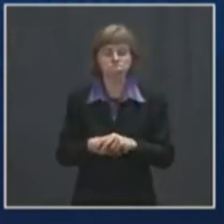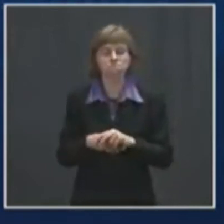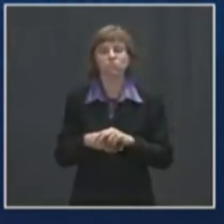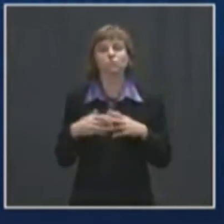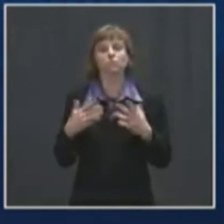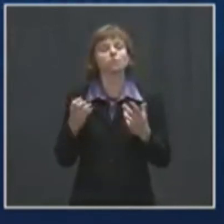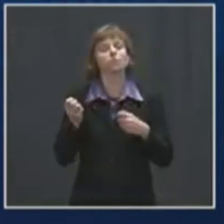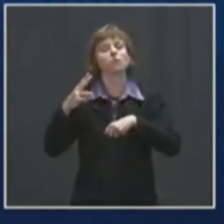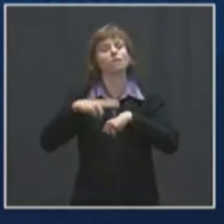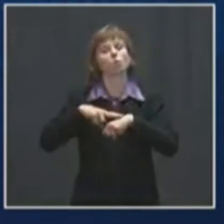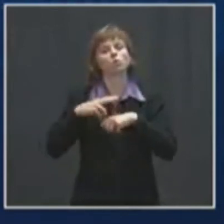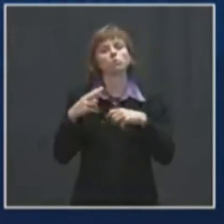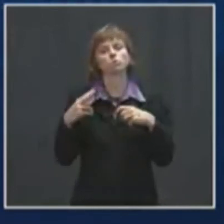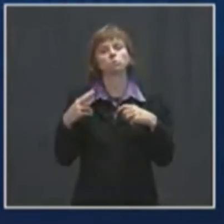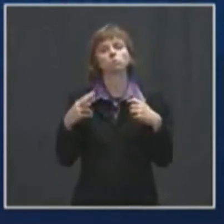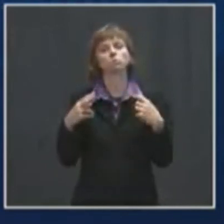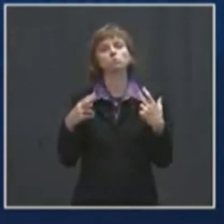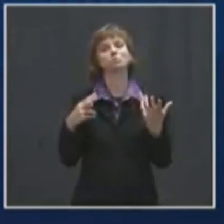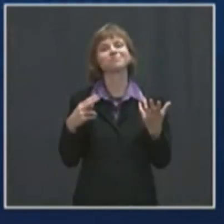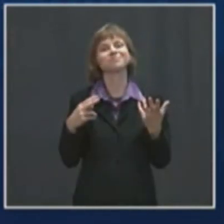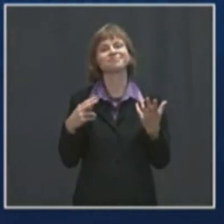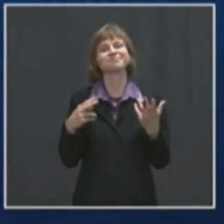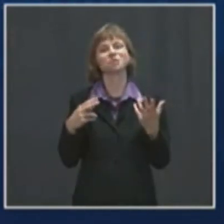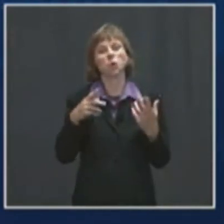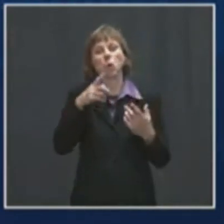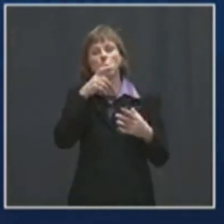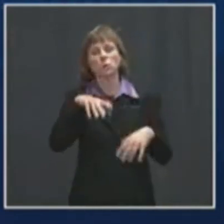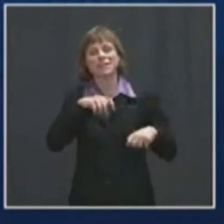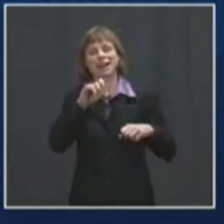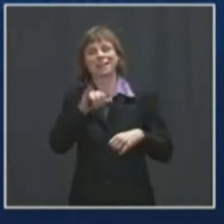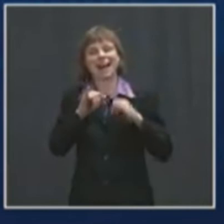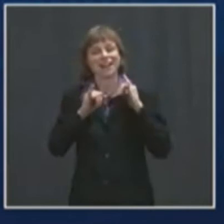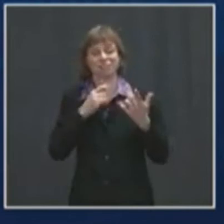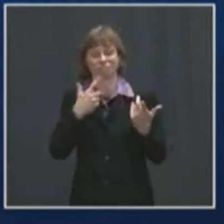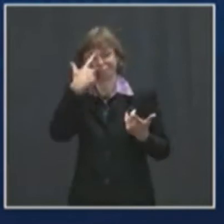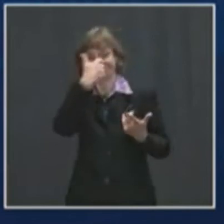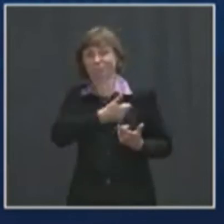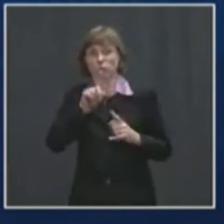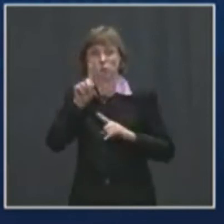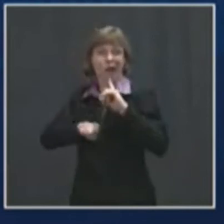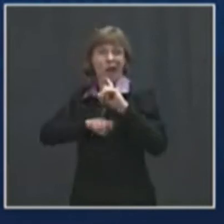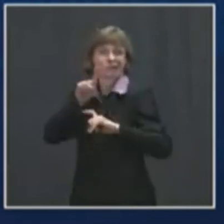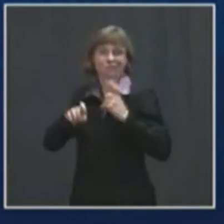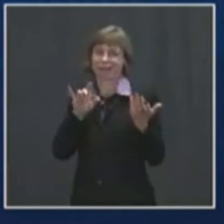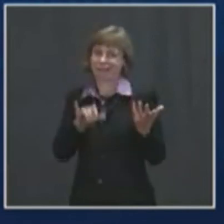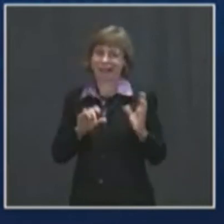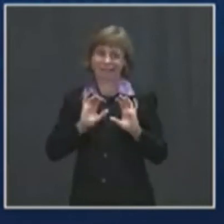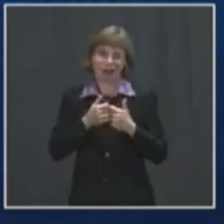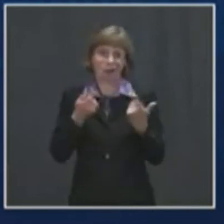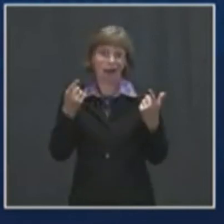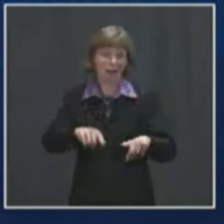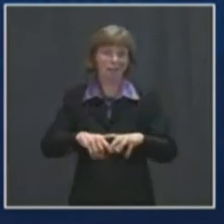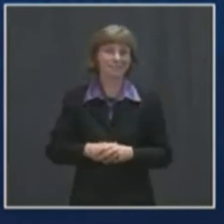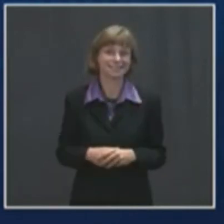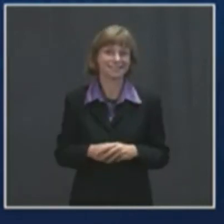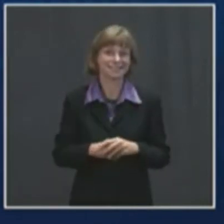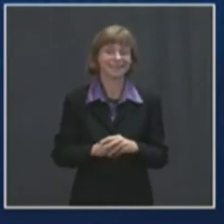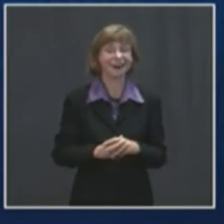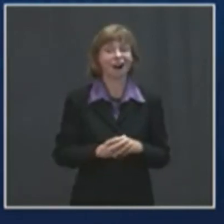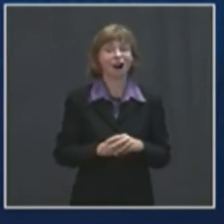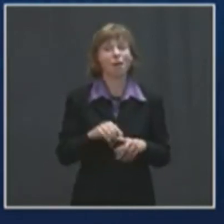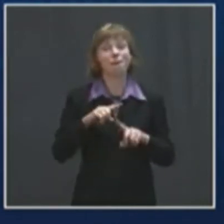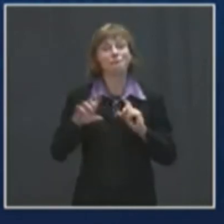course, that the anchor who is doing the interview will ask whatever the anchor wants to ask. That's how these things occur. But his